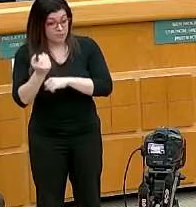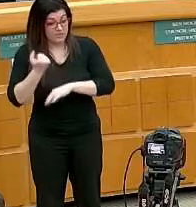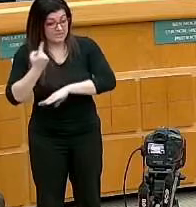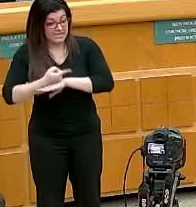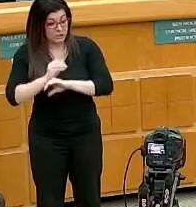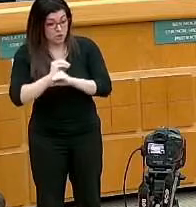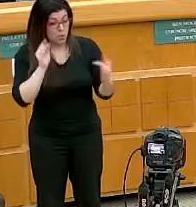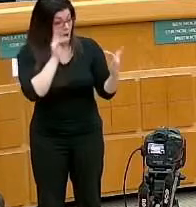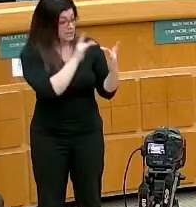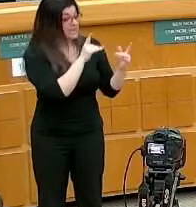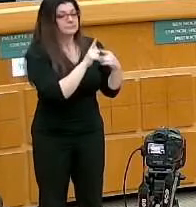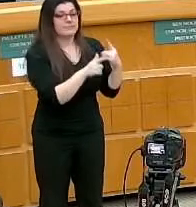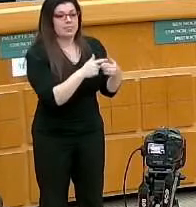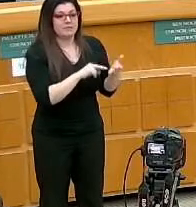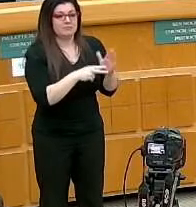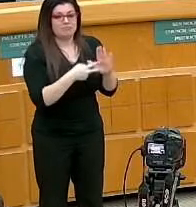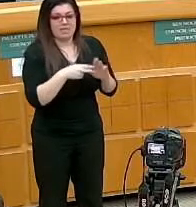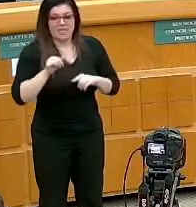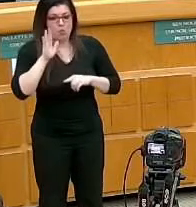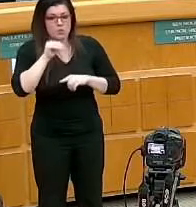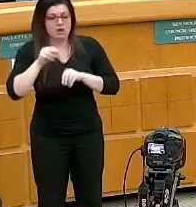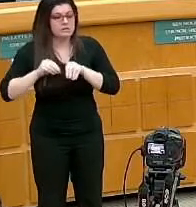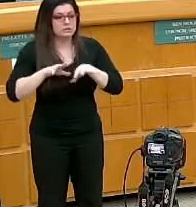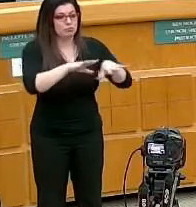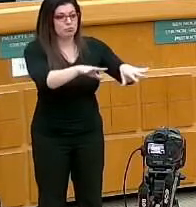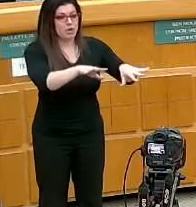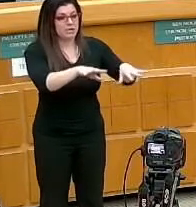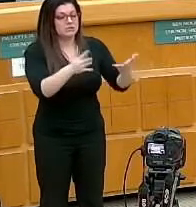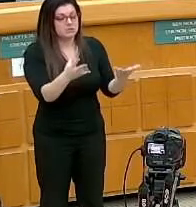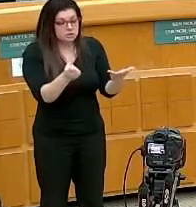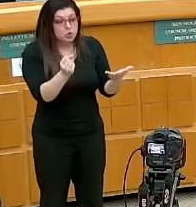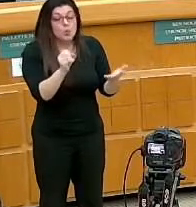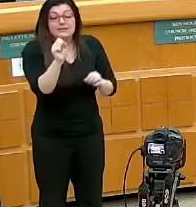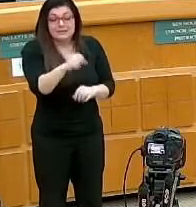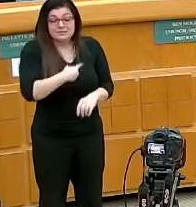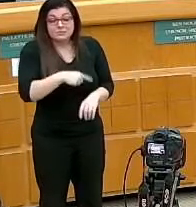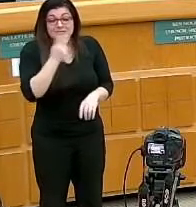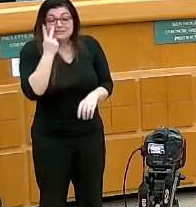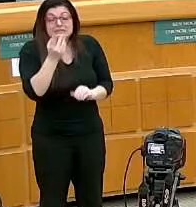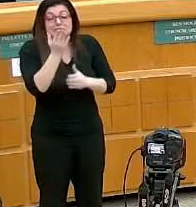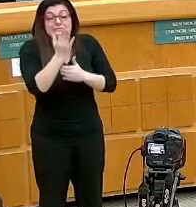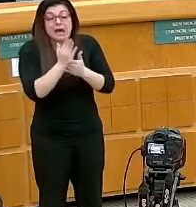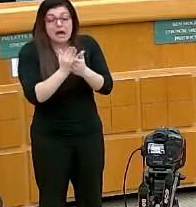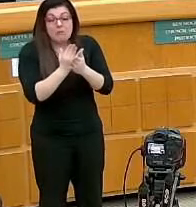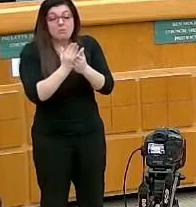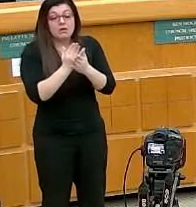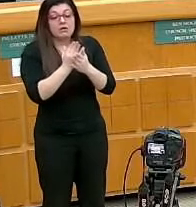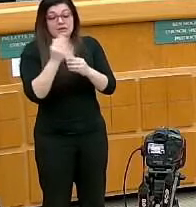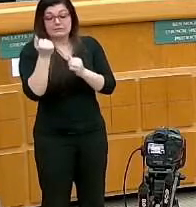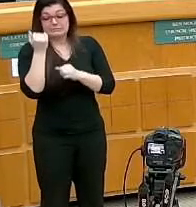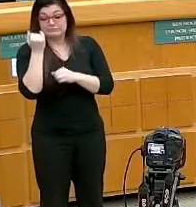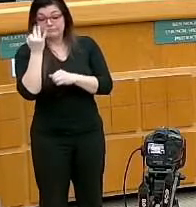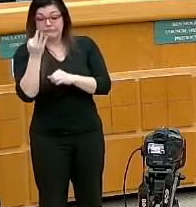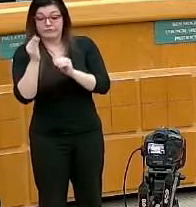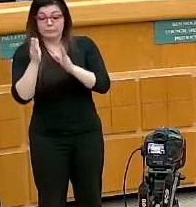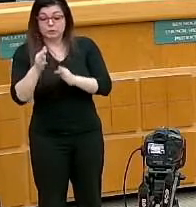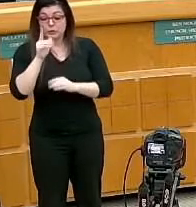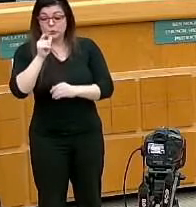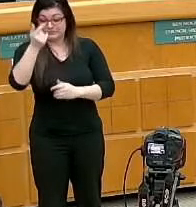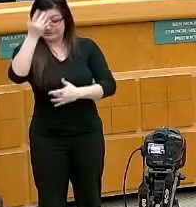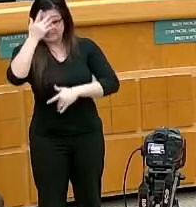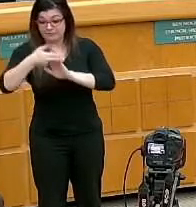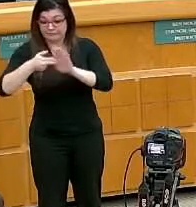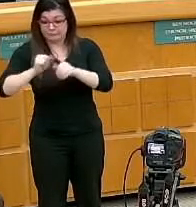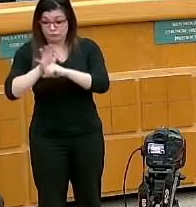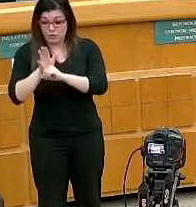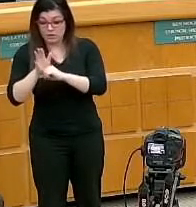still see person-to-person or community transmission, the real goal is for us to contain, if you will, that